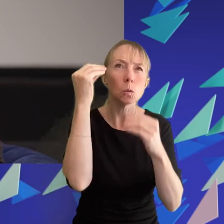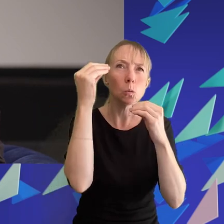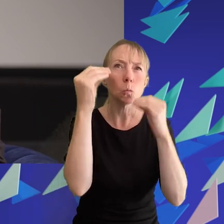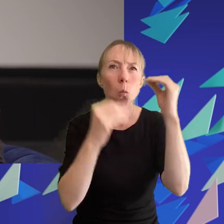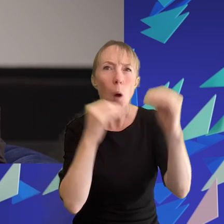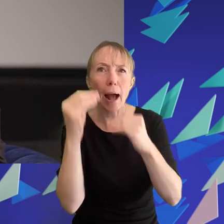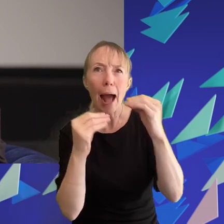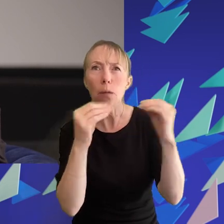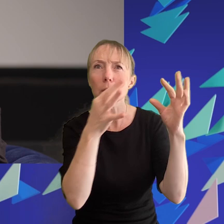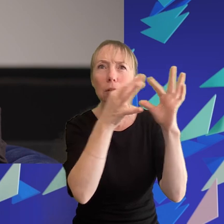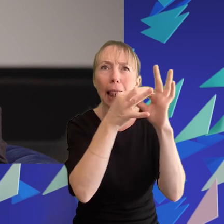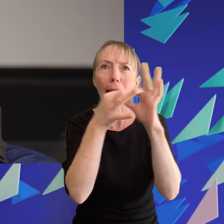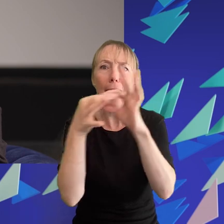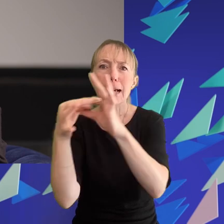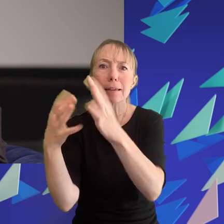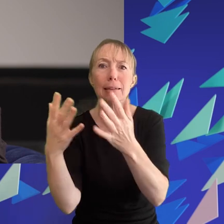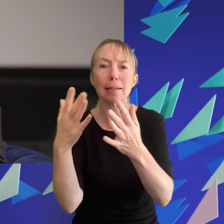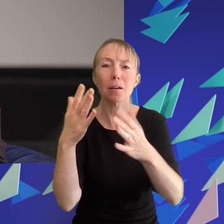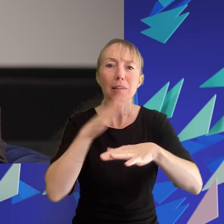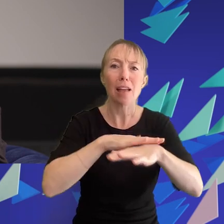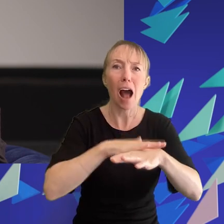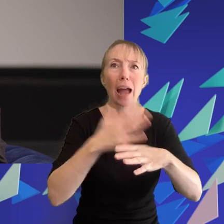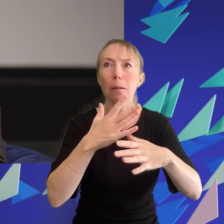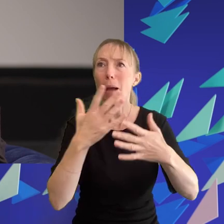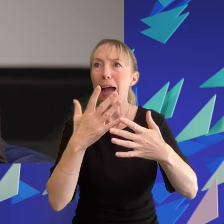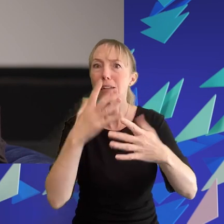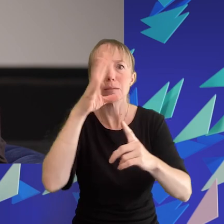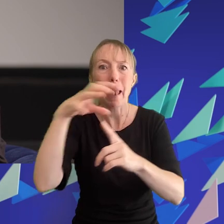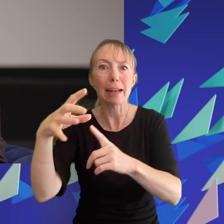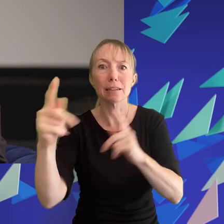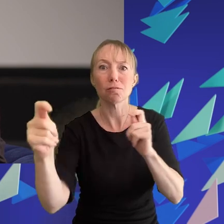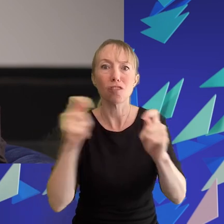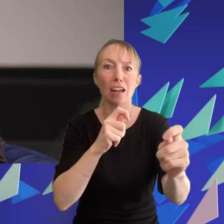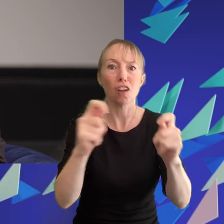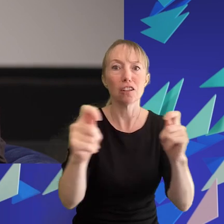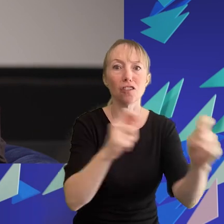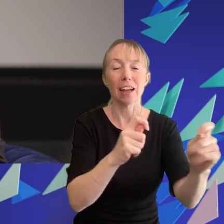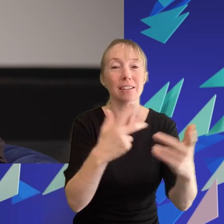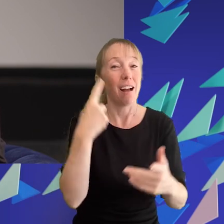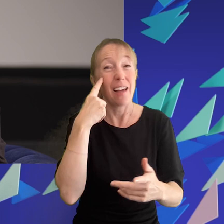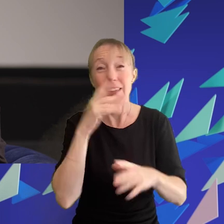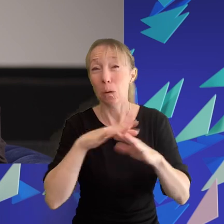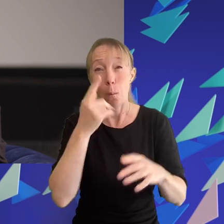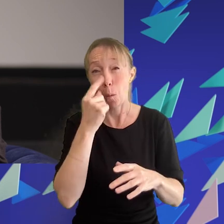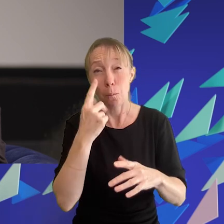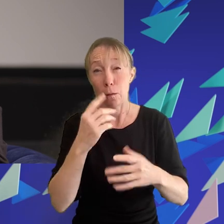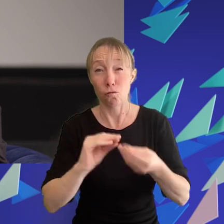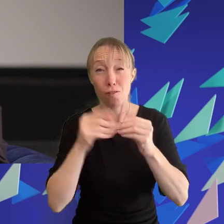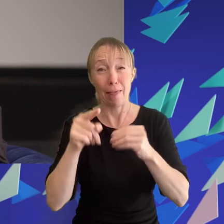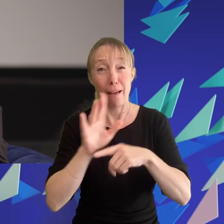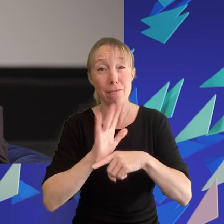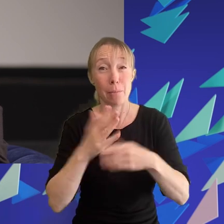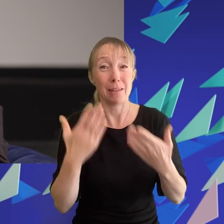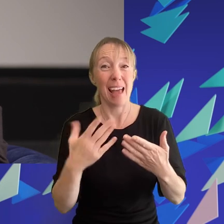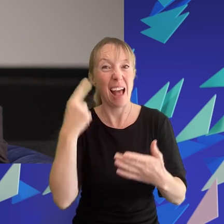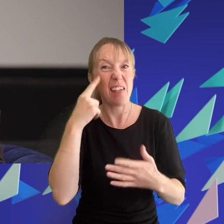and space completely shifted? I don't know if that film could have been possible to make today because audiences will be very irritated by